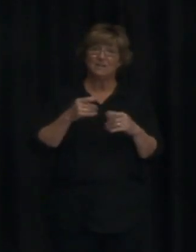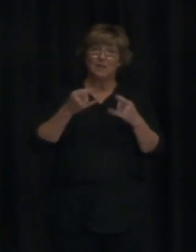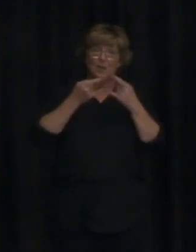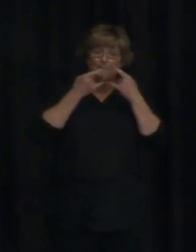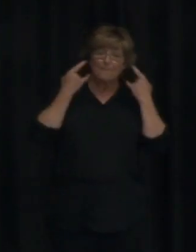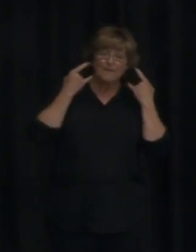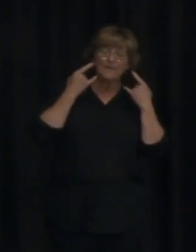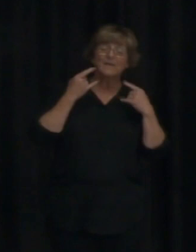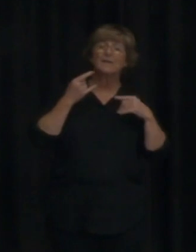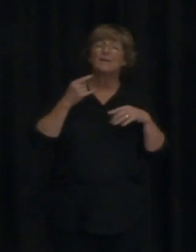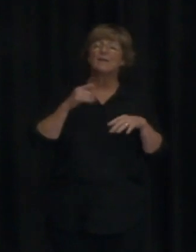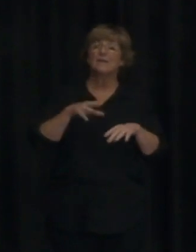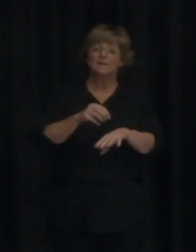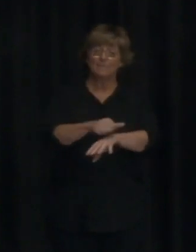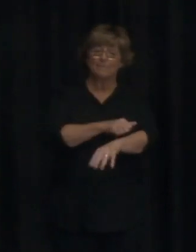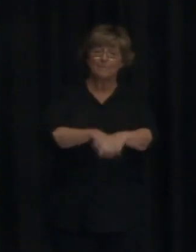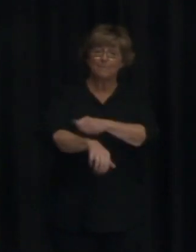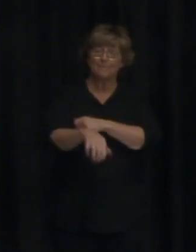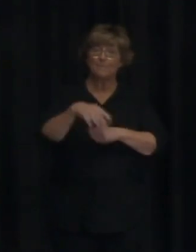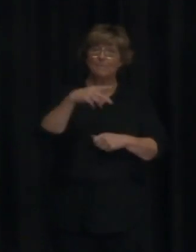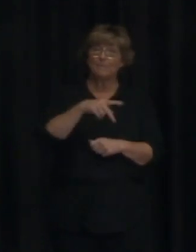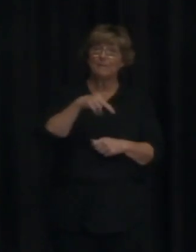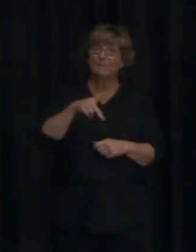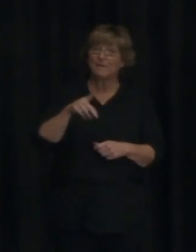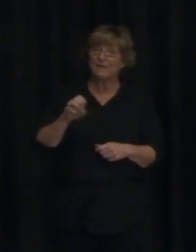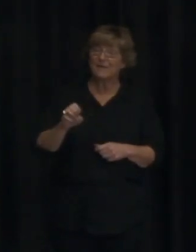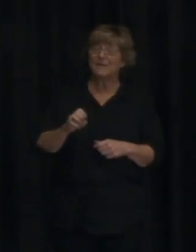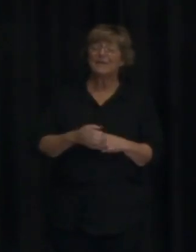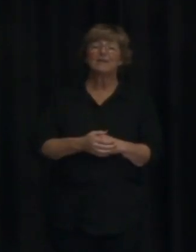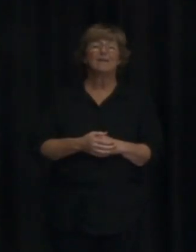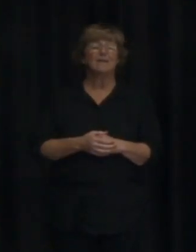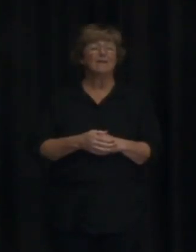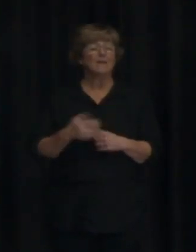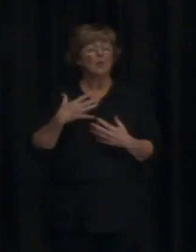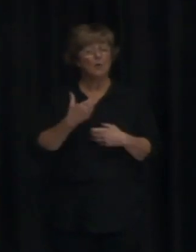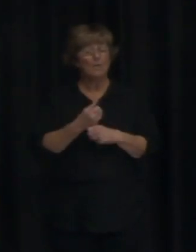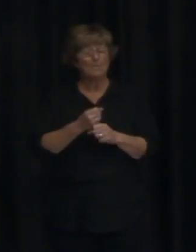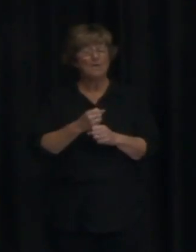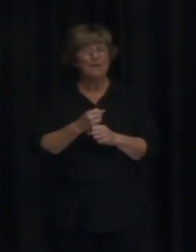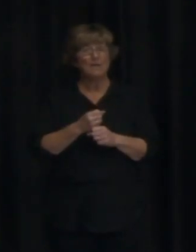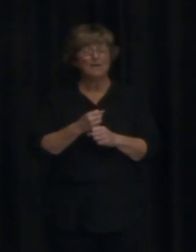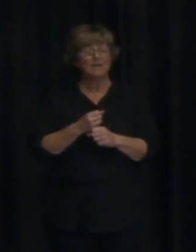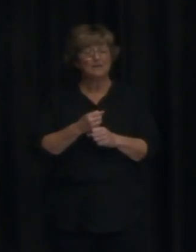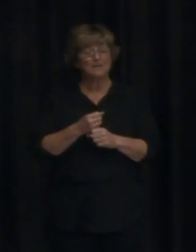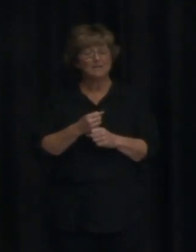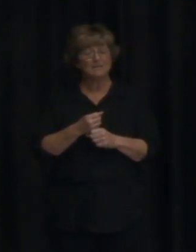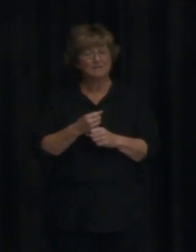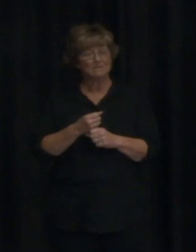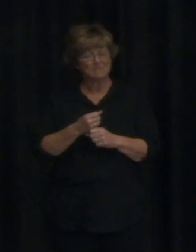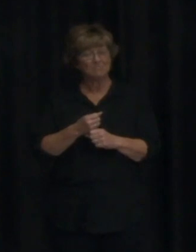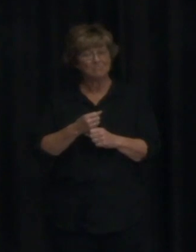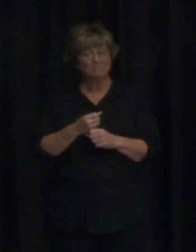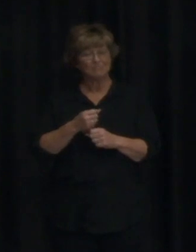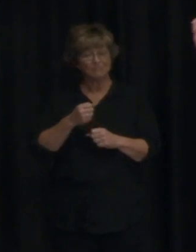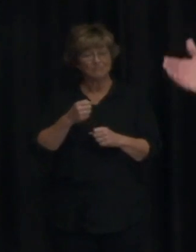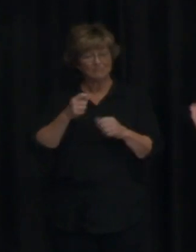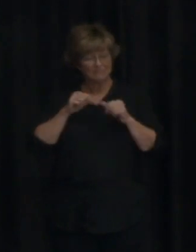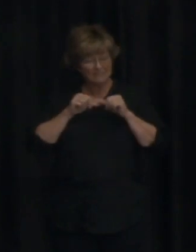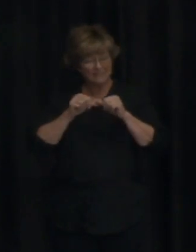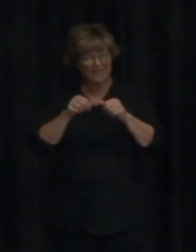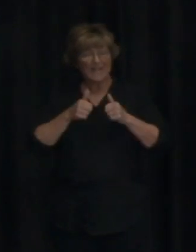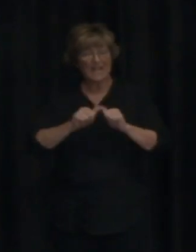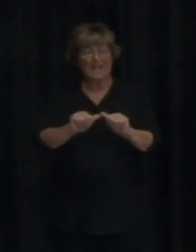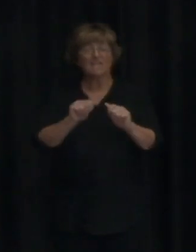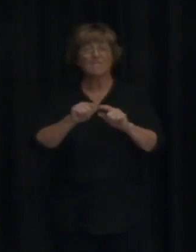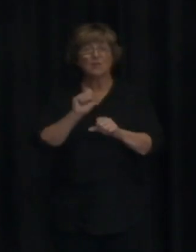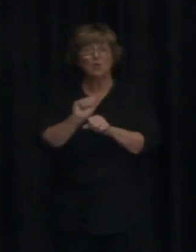if I haven't lost you, you're not paying attention, on many other issues. And we want to take that momentum, that spirit forward, working with